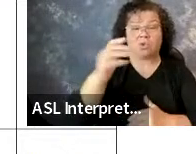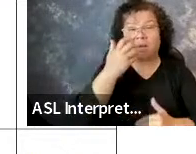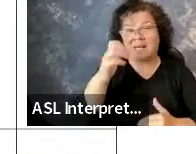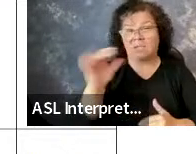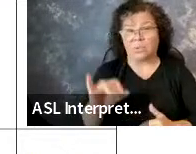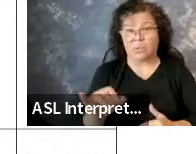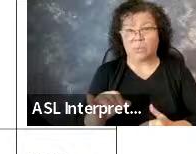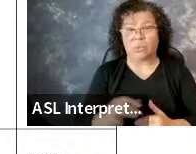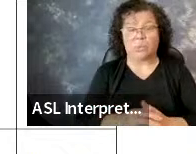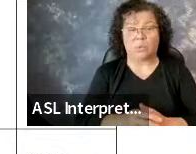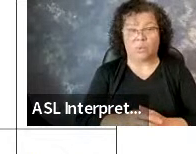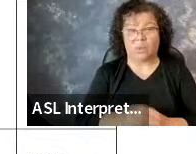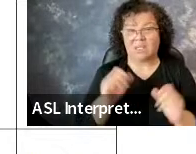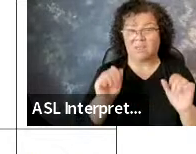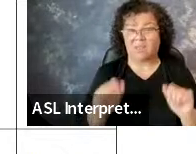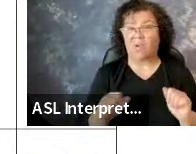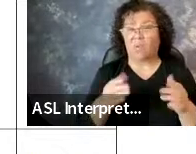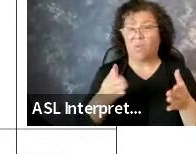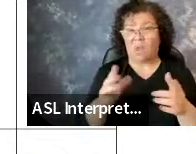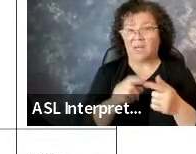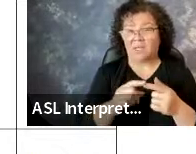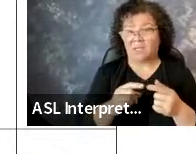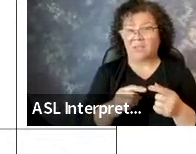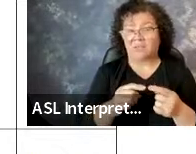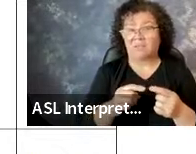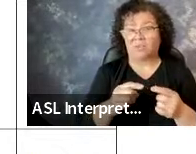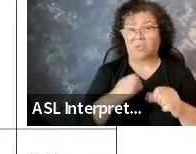those on the main span